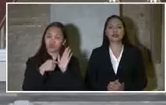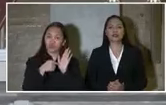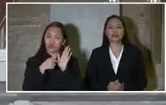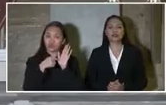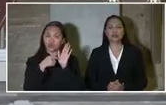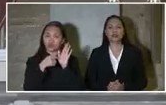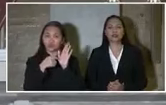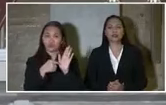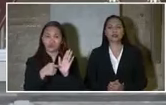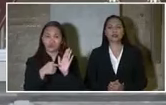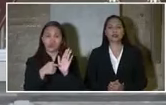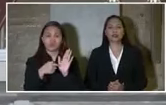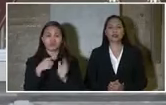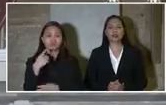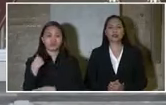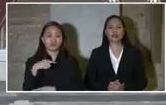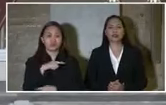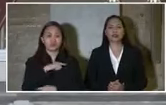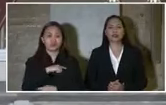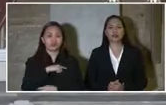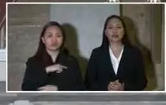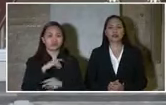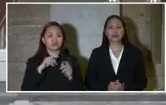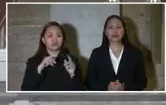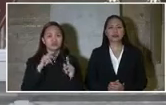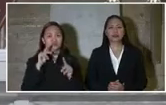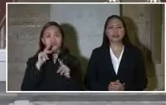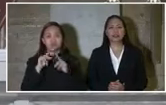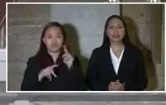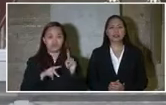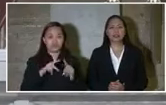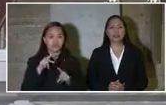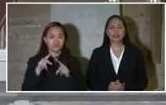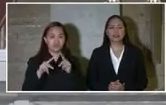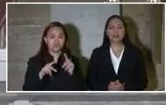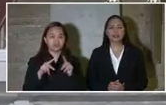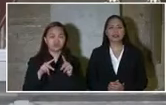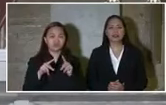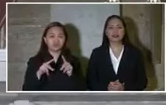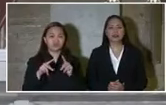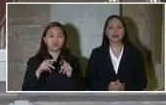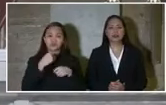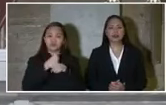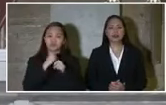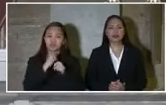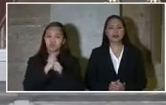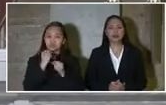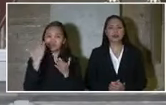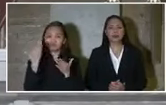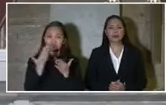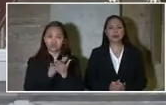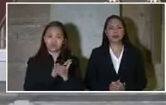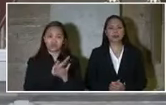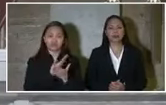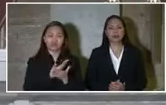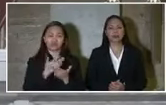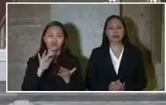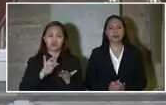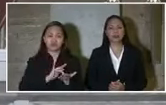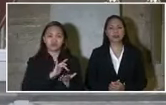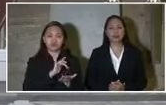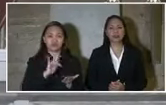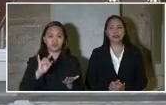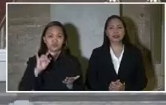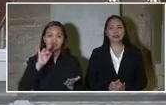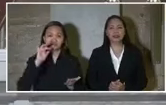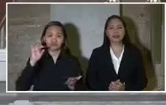our mortal nature, you made us new by the glory